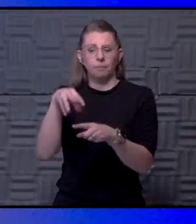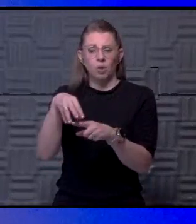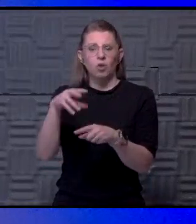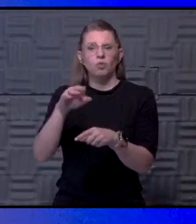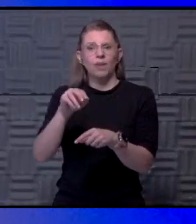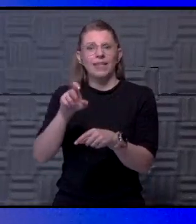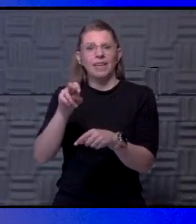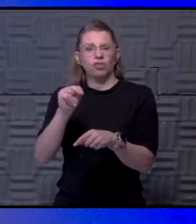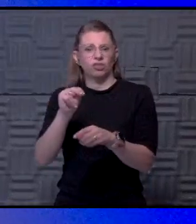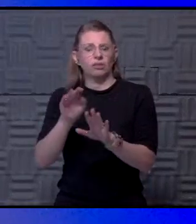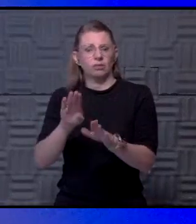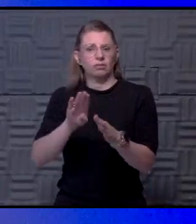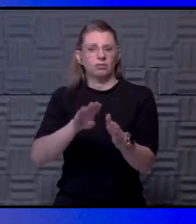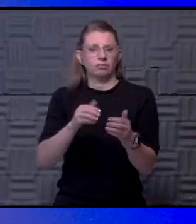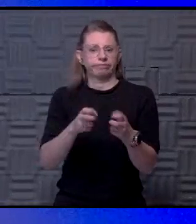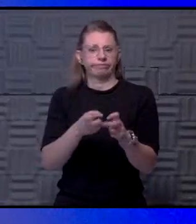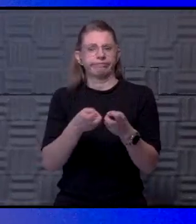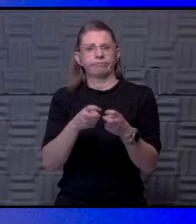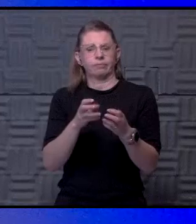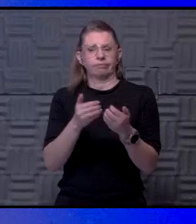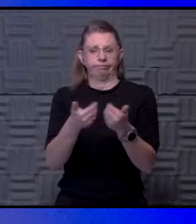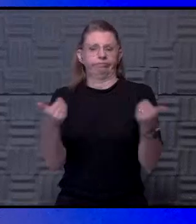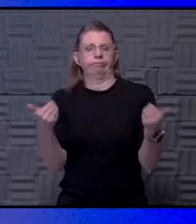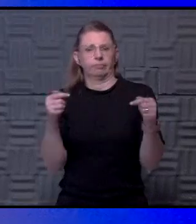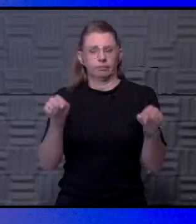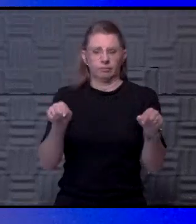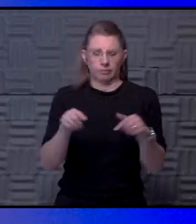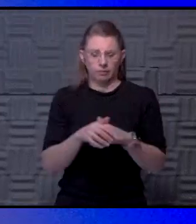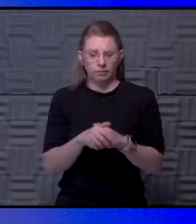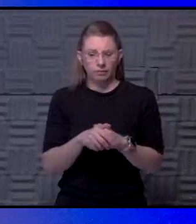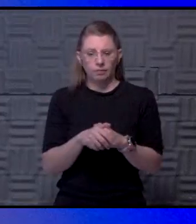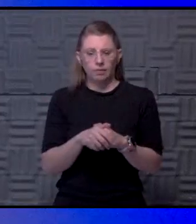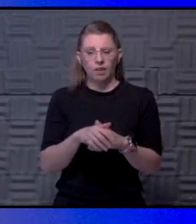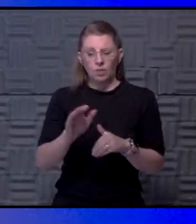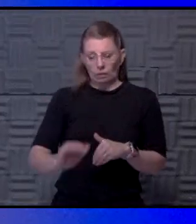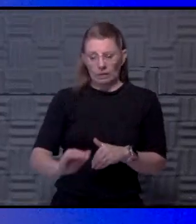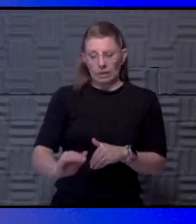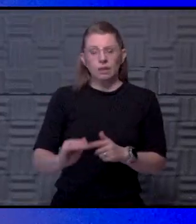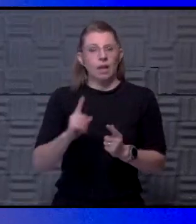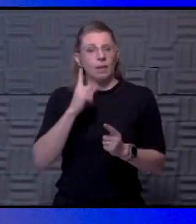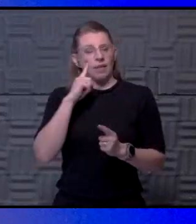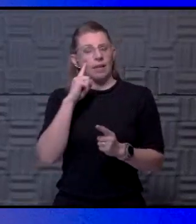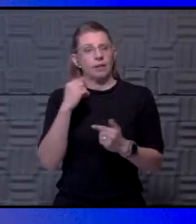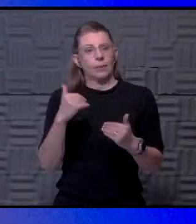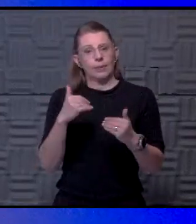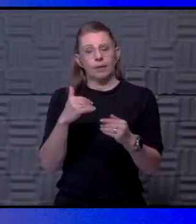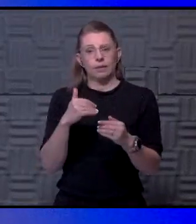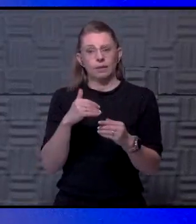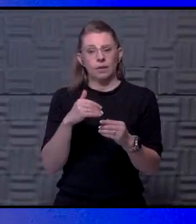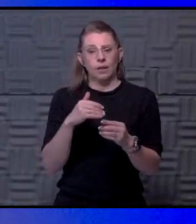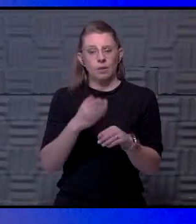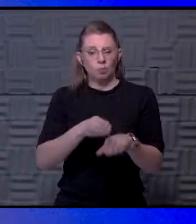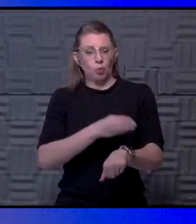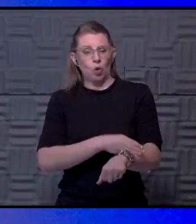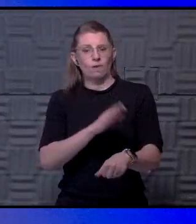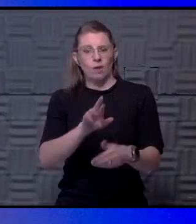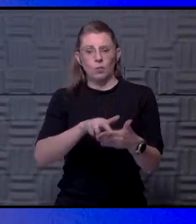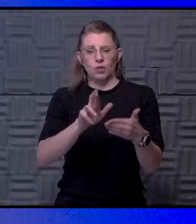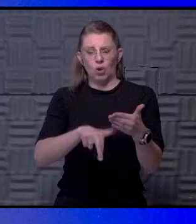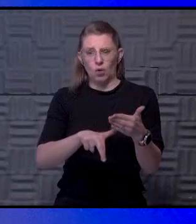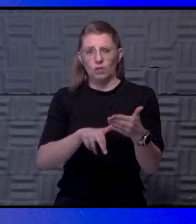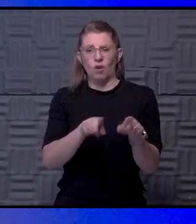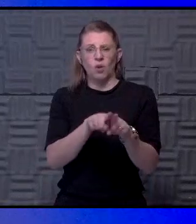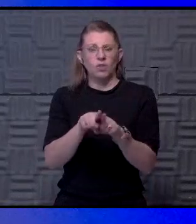and young adults, and how we can leverage these dosimetric advantages to improve outcomes and,